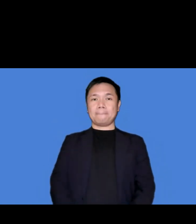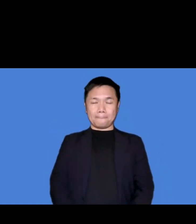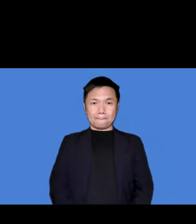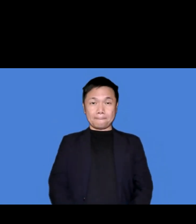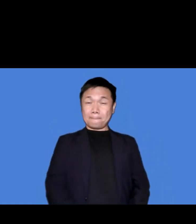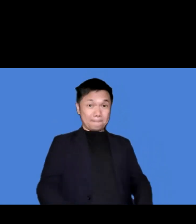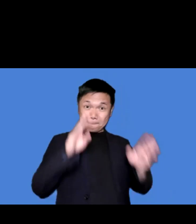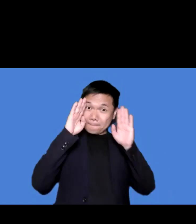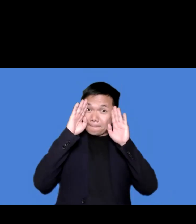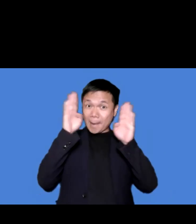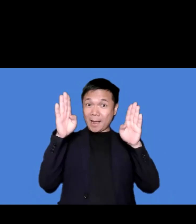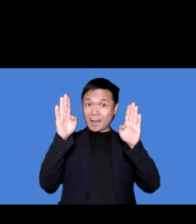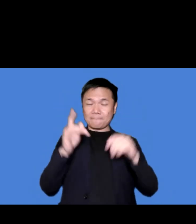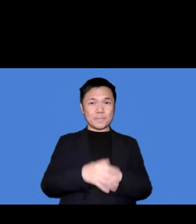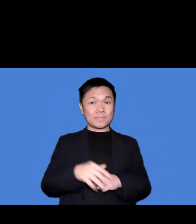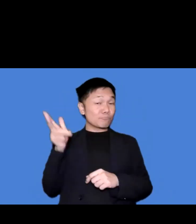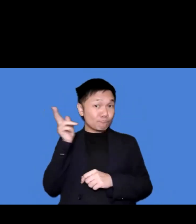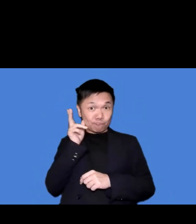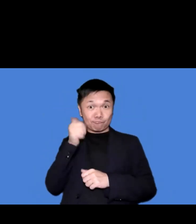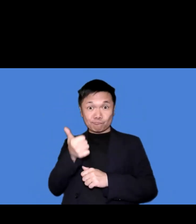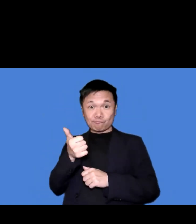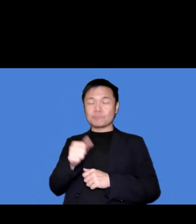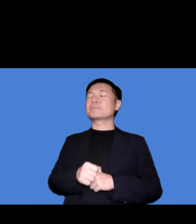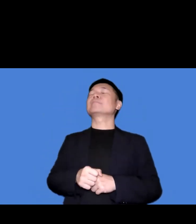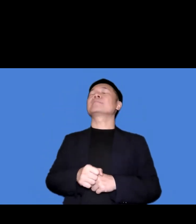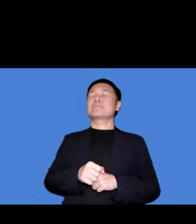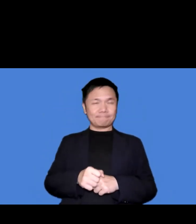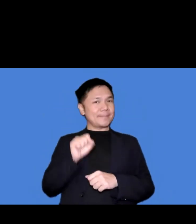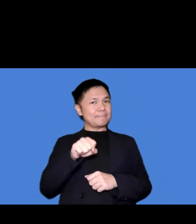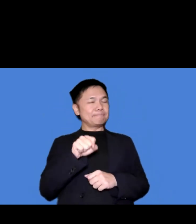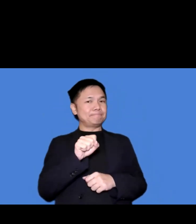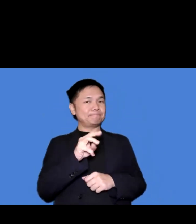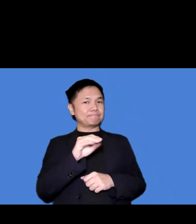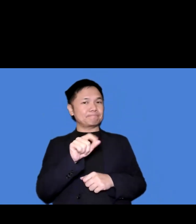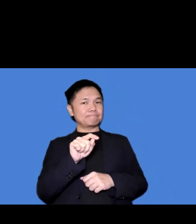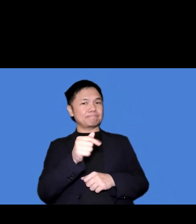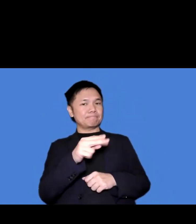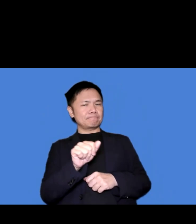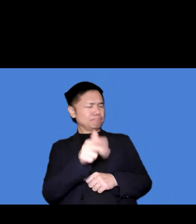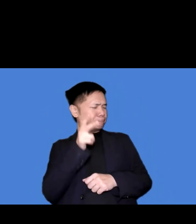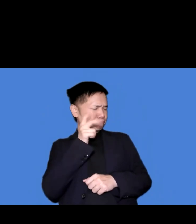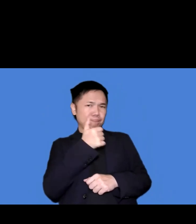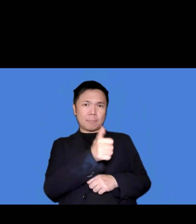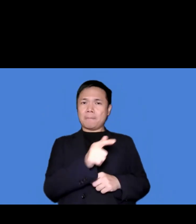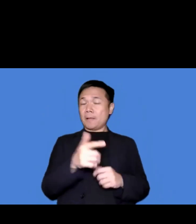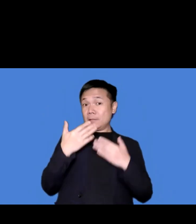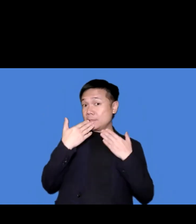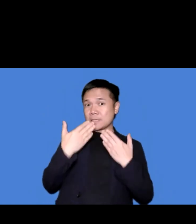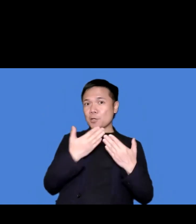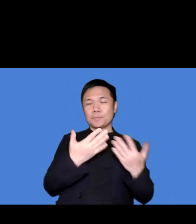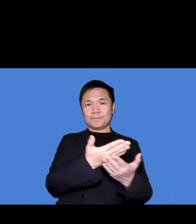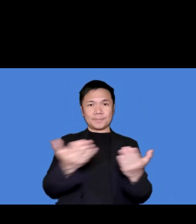Hi, am I audible? Smita, yes, you are, Smita. Yeah. Thank you. Yeah, thank you so much.